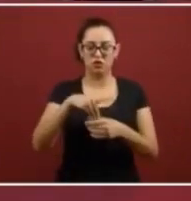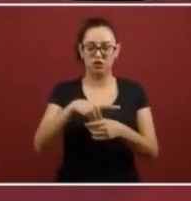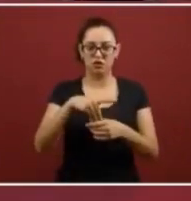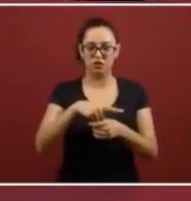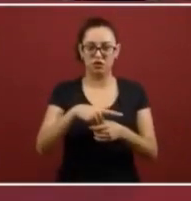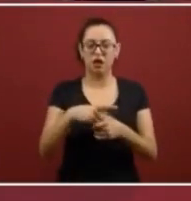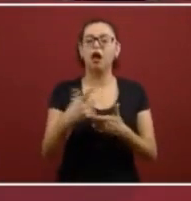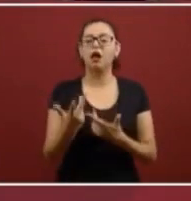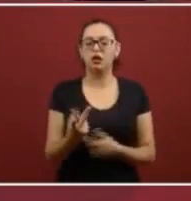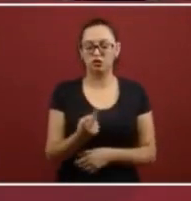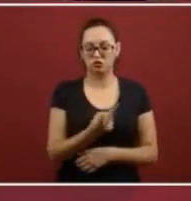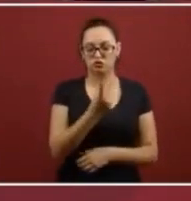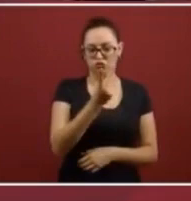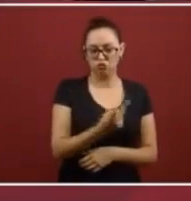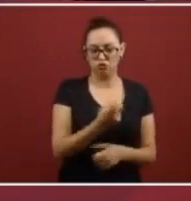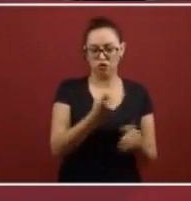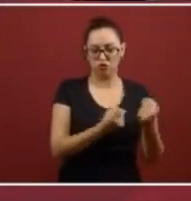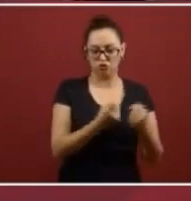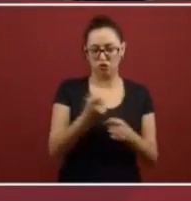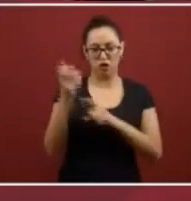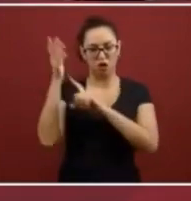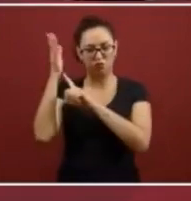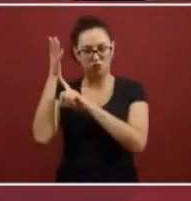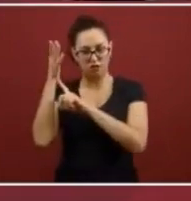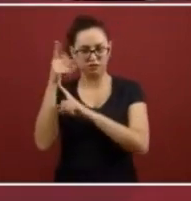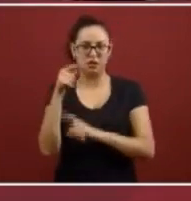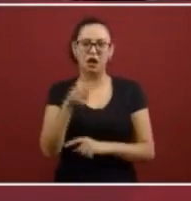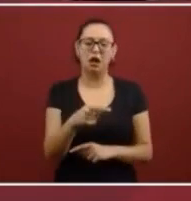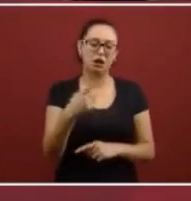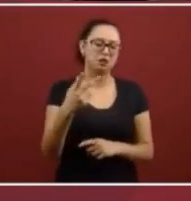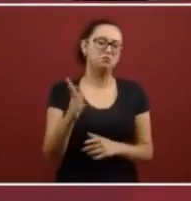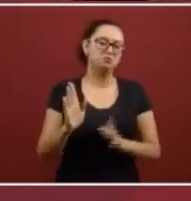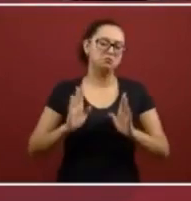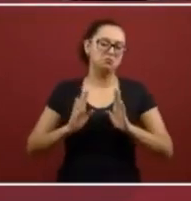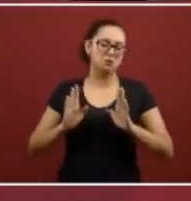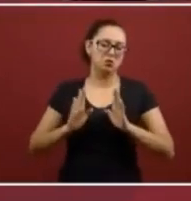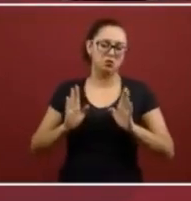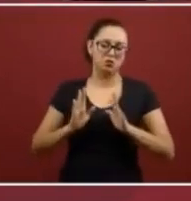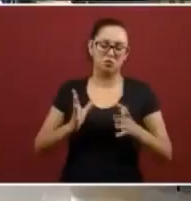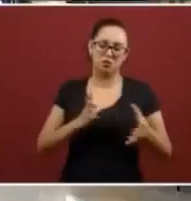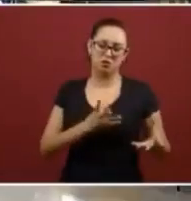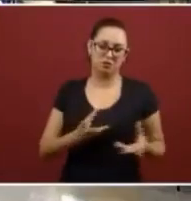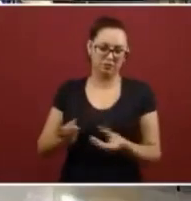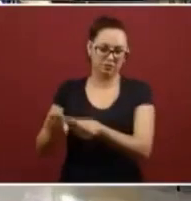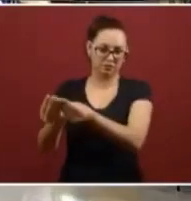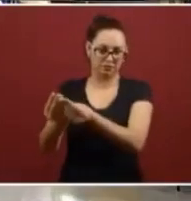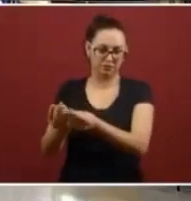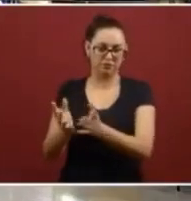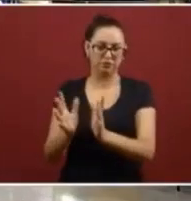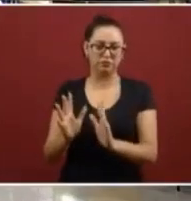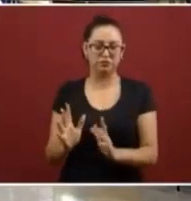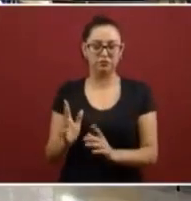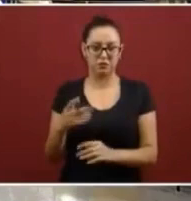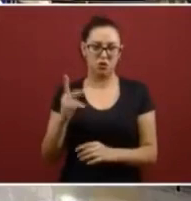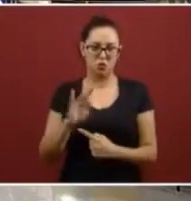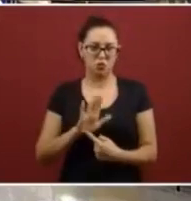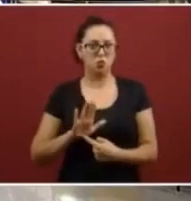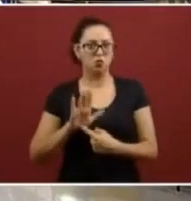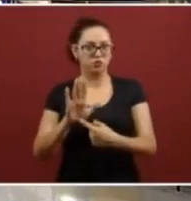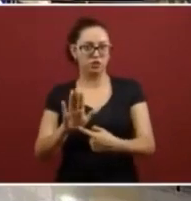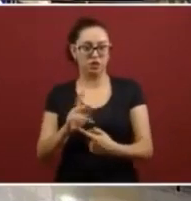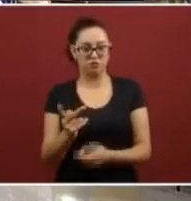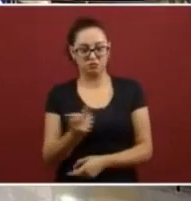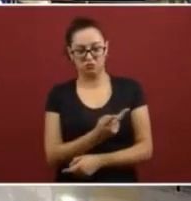ambulancia. Pero those, se van but a those mostrar those will porque be son shown, bastante but they will be returned to the extravagantes National Guard